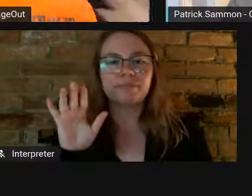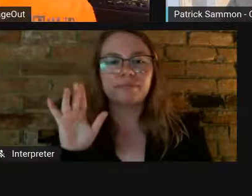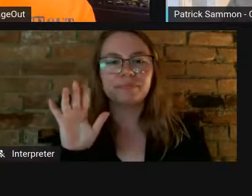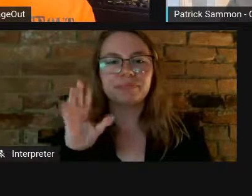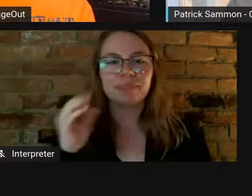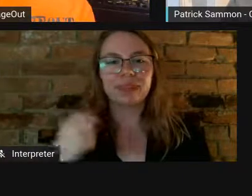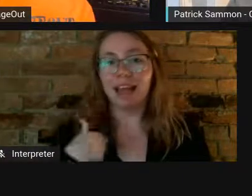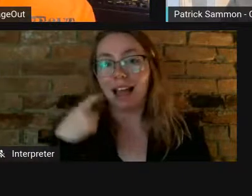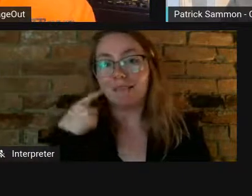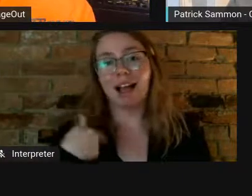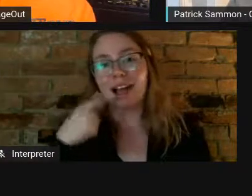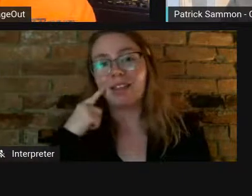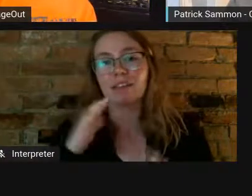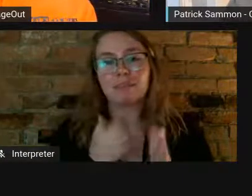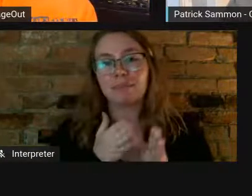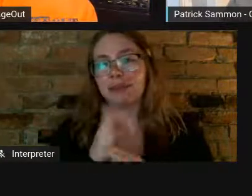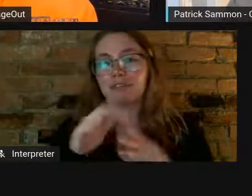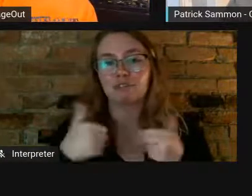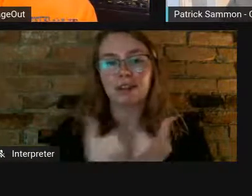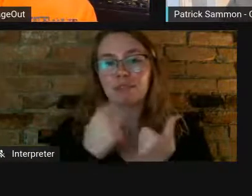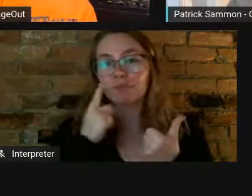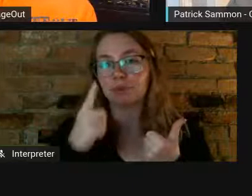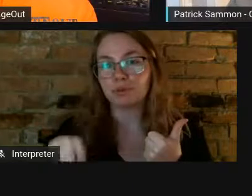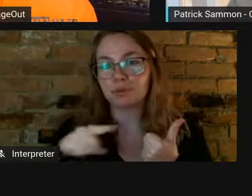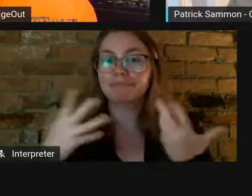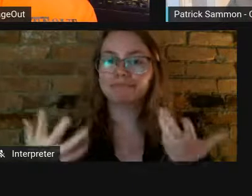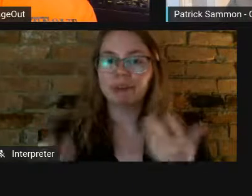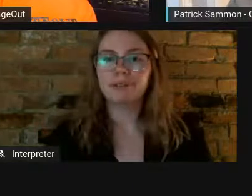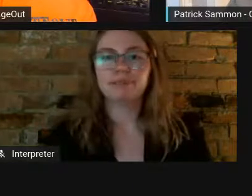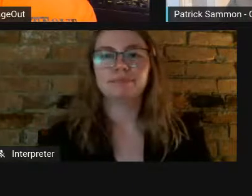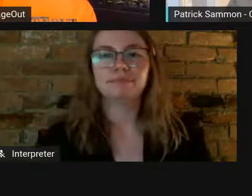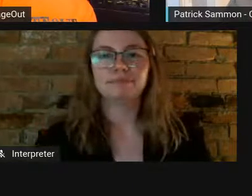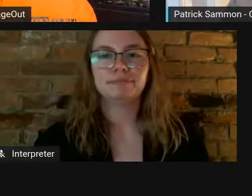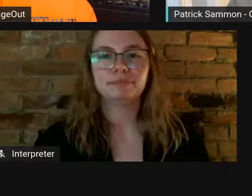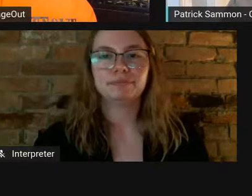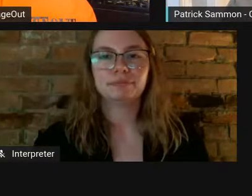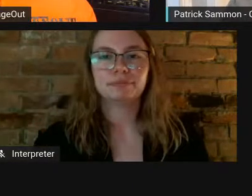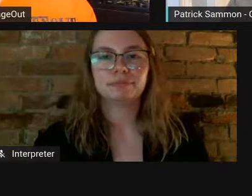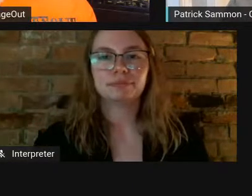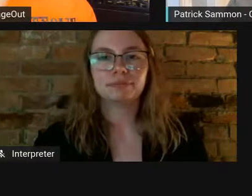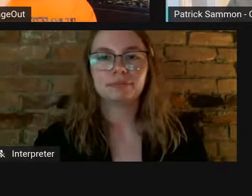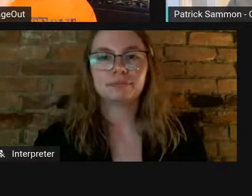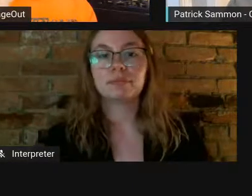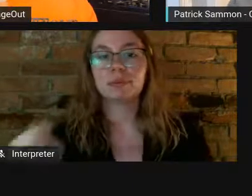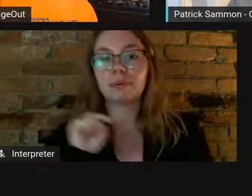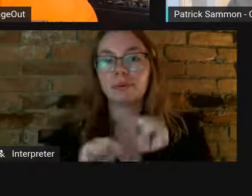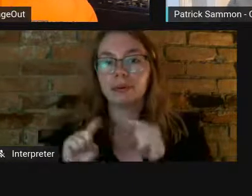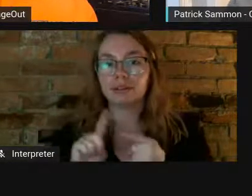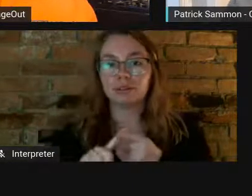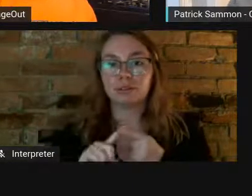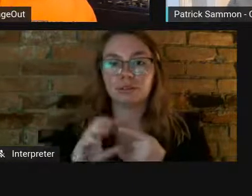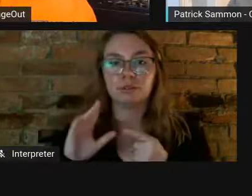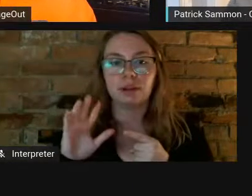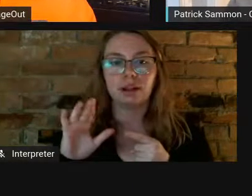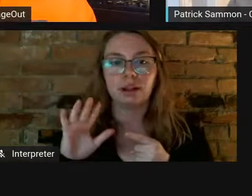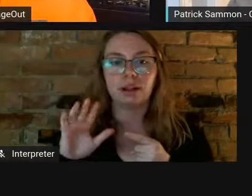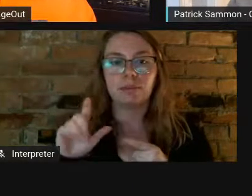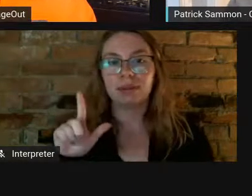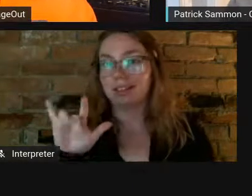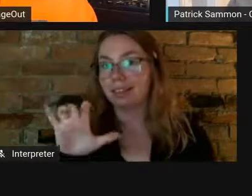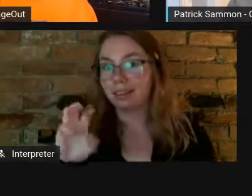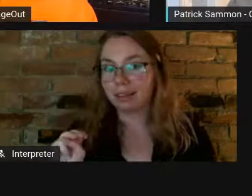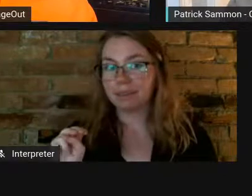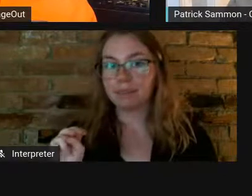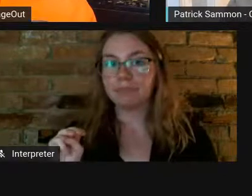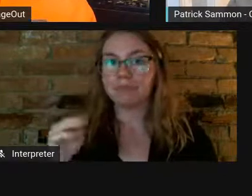I thought that was the main challenge for you. Now going back to Paul and Liam, I guess the challenge for you